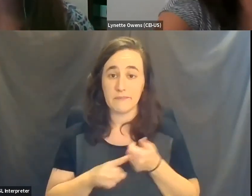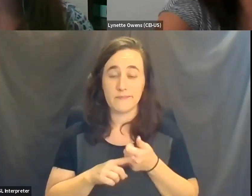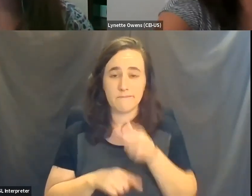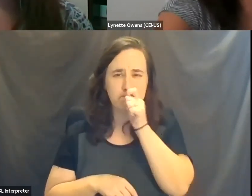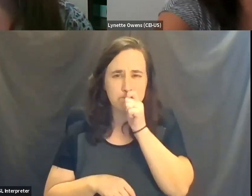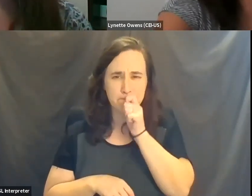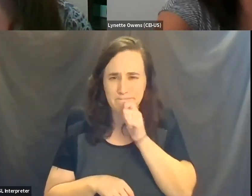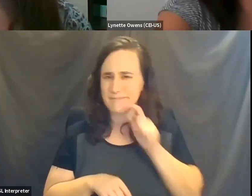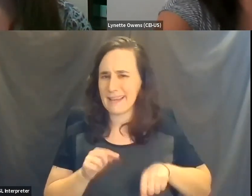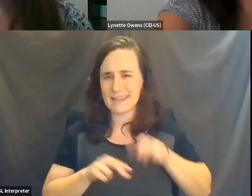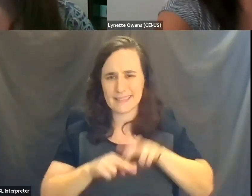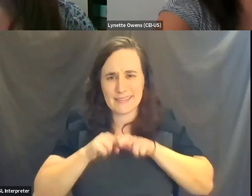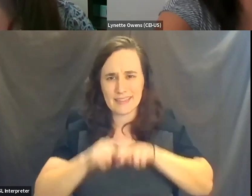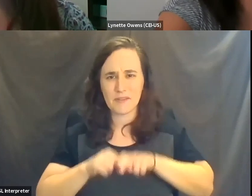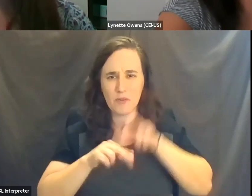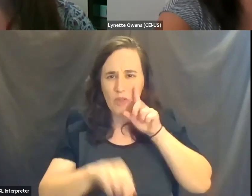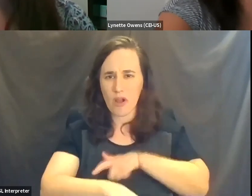hard